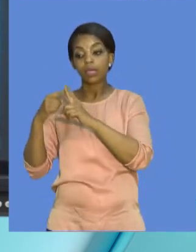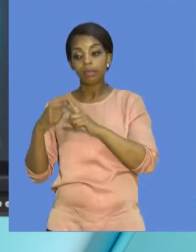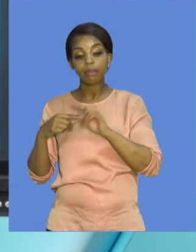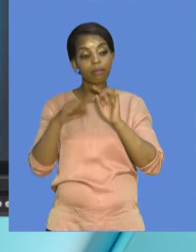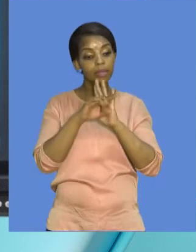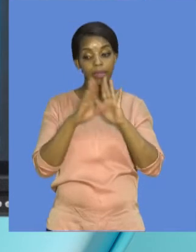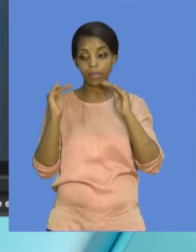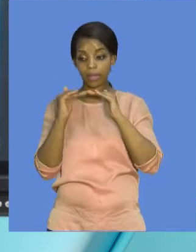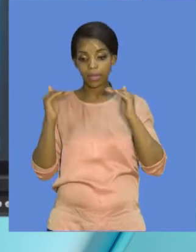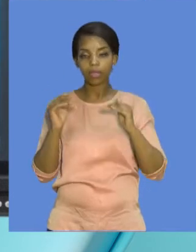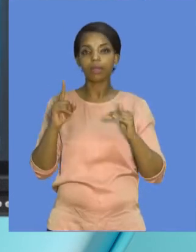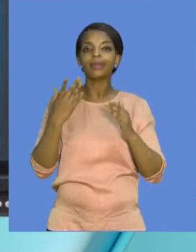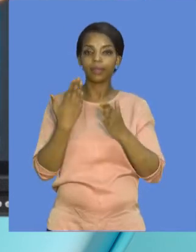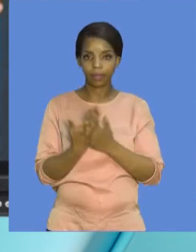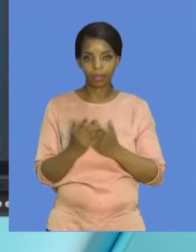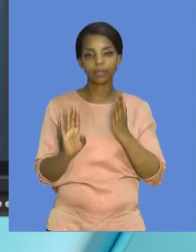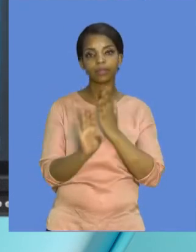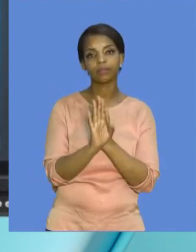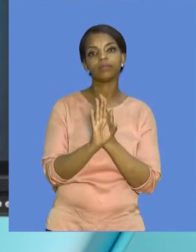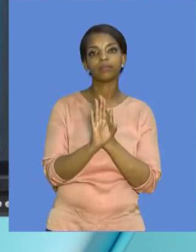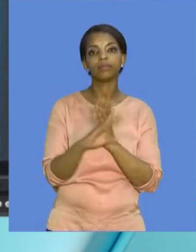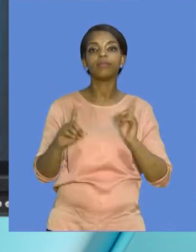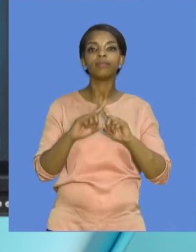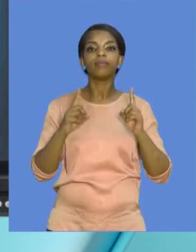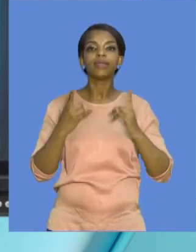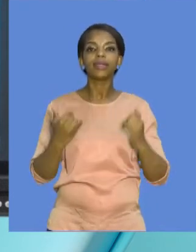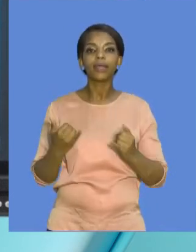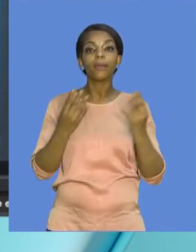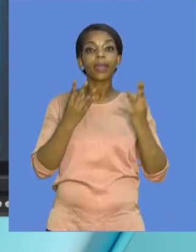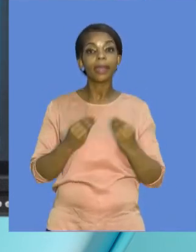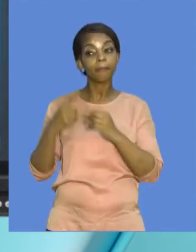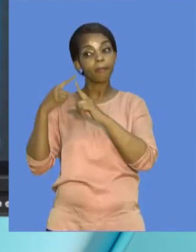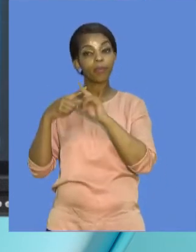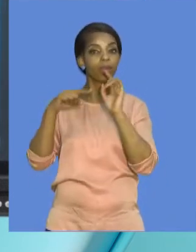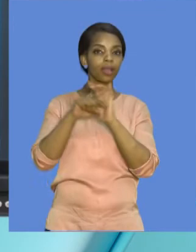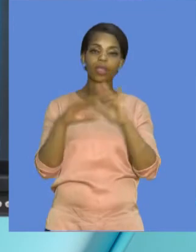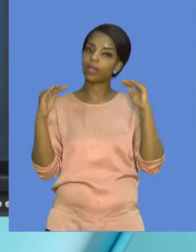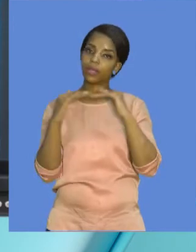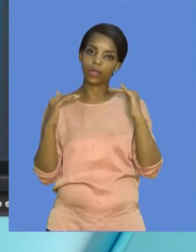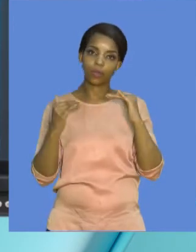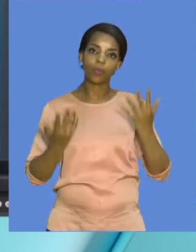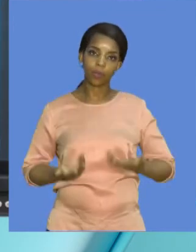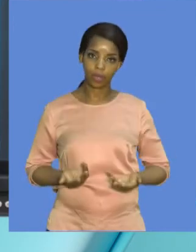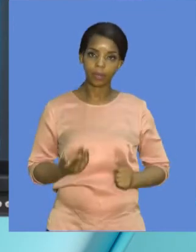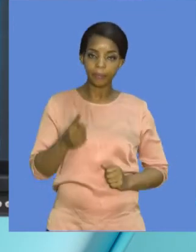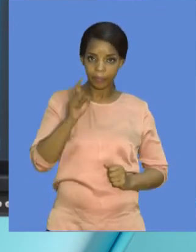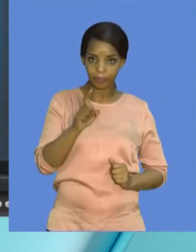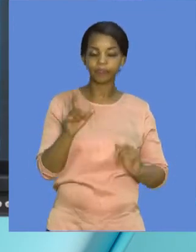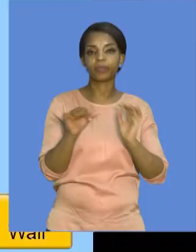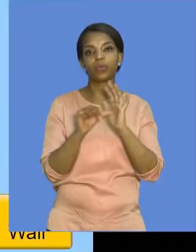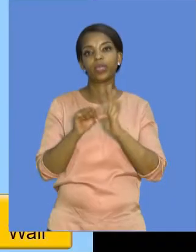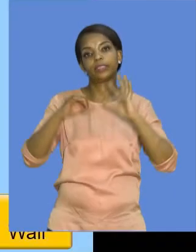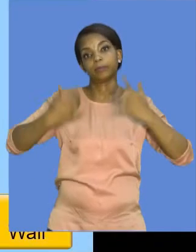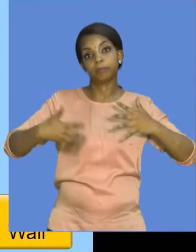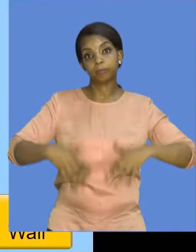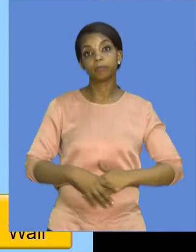the amount of charges, positive versus negative, is equal. Hence, the net charge is equals to 0. That's the most important thing. Now,